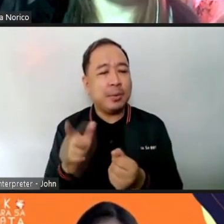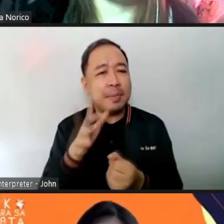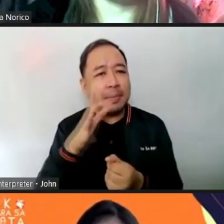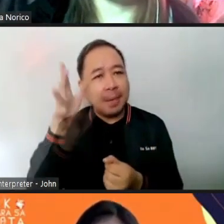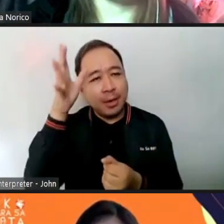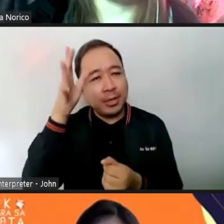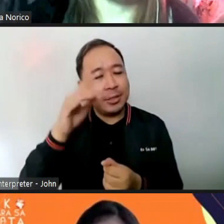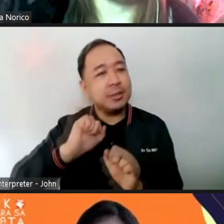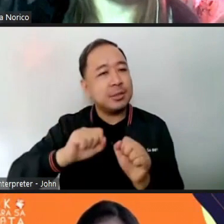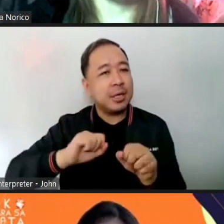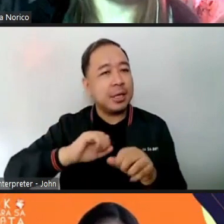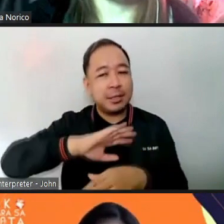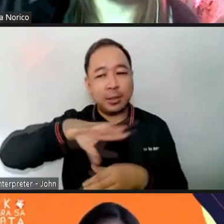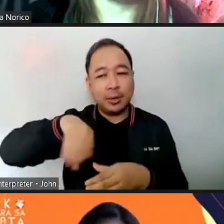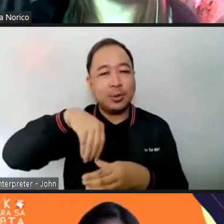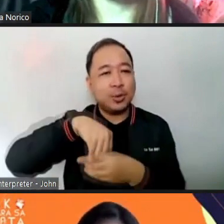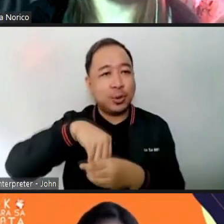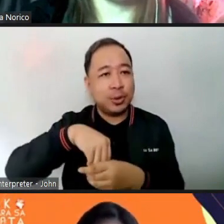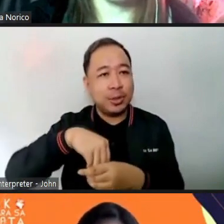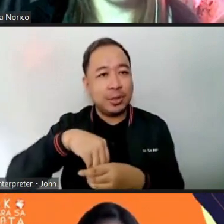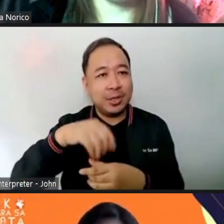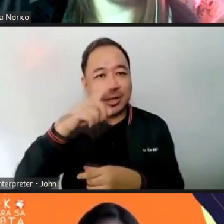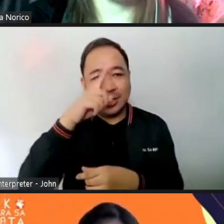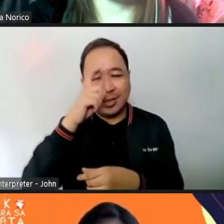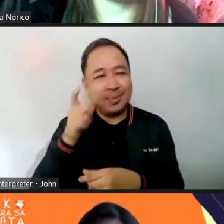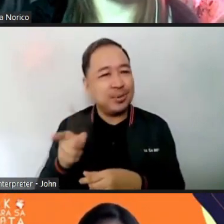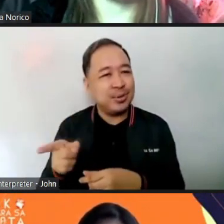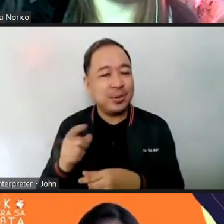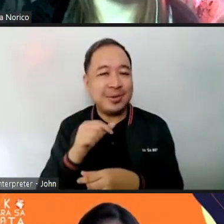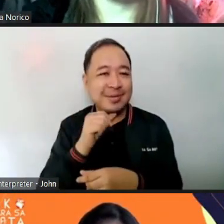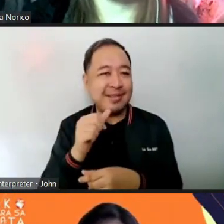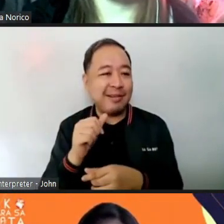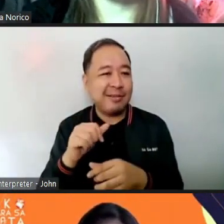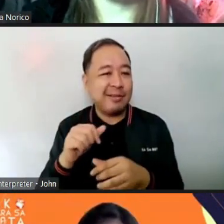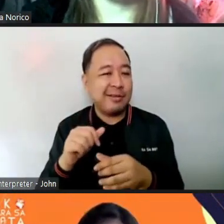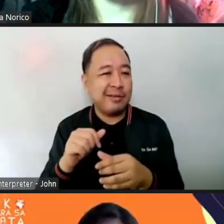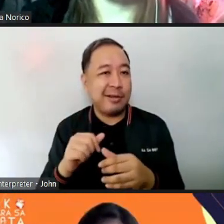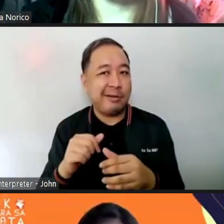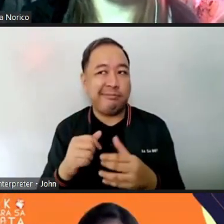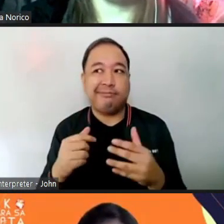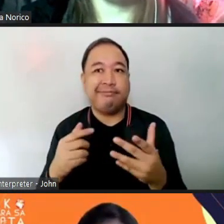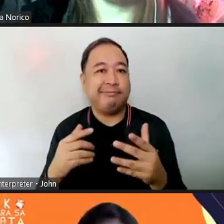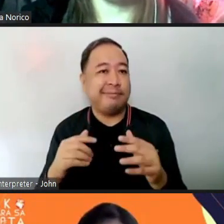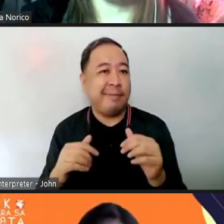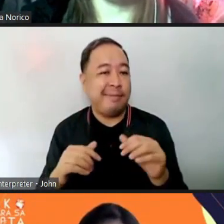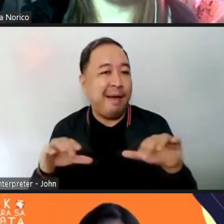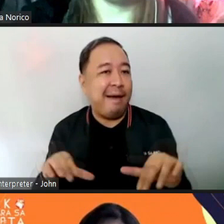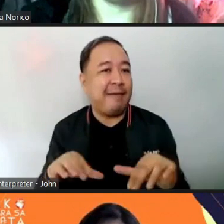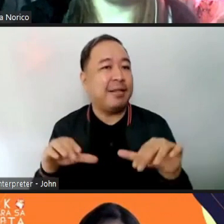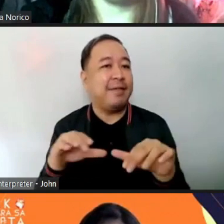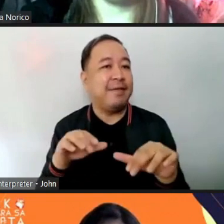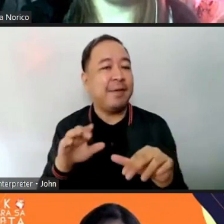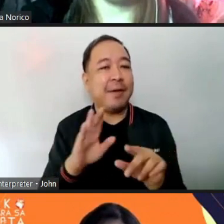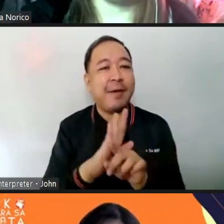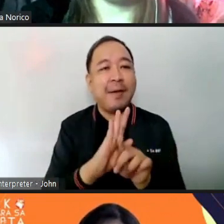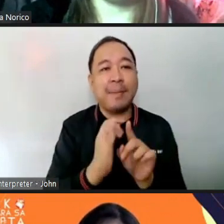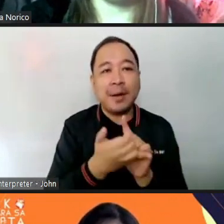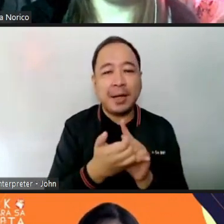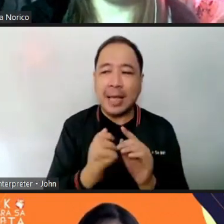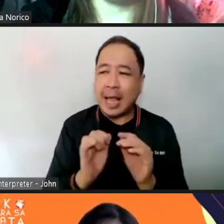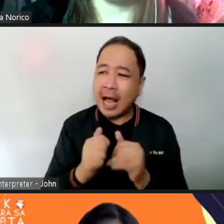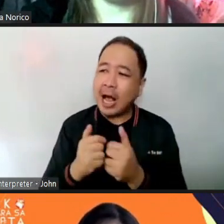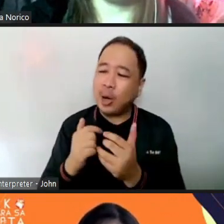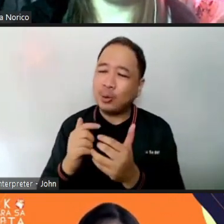ko dahil hindi naman sila aktibo sa barangay? At paano kaya makukuha yung kanilang interest